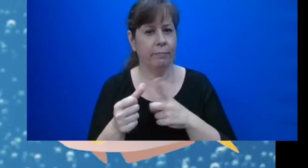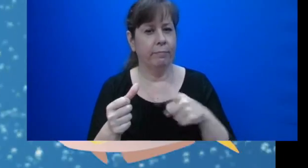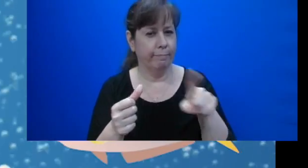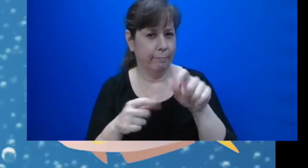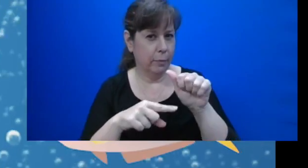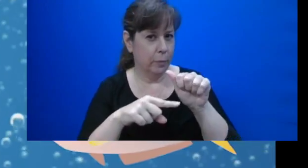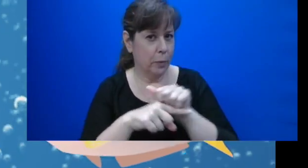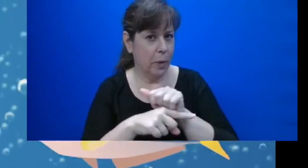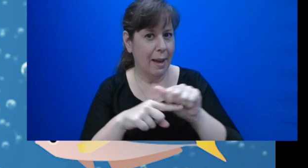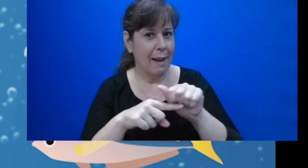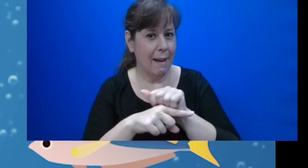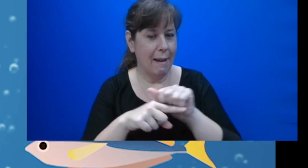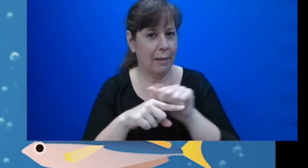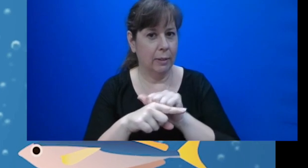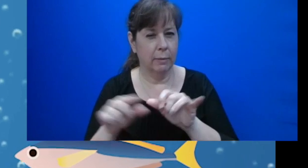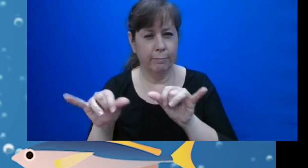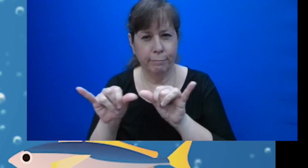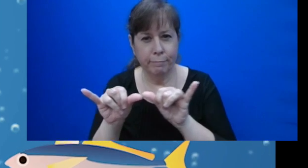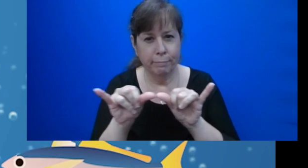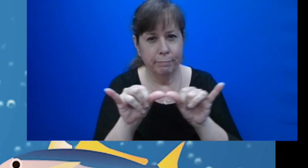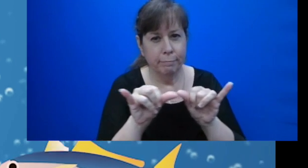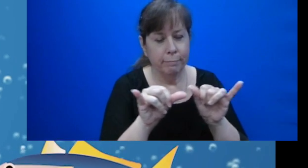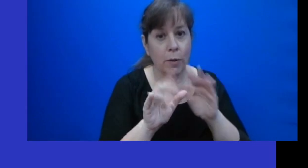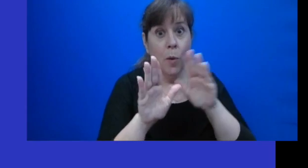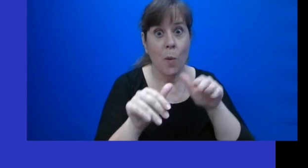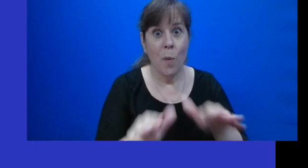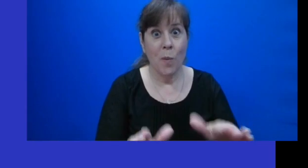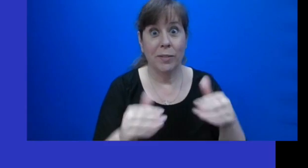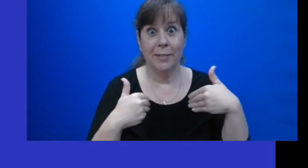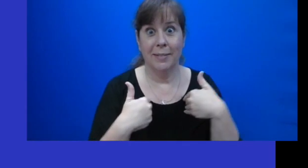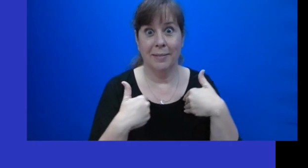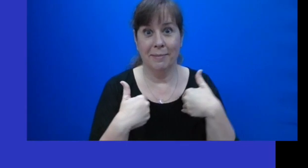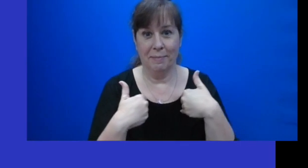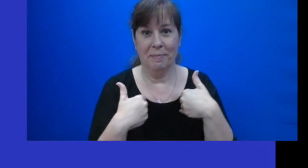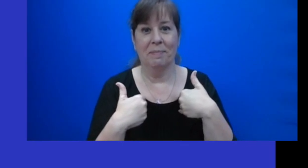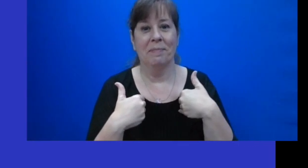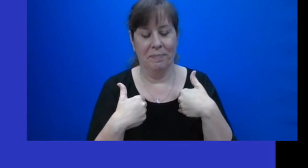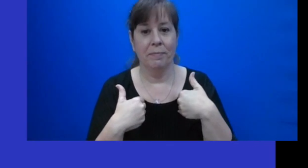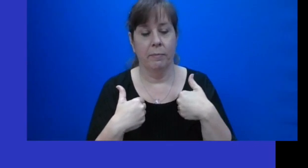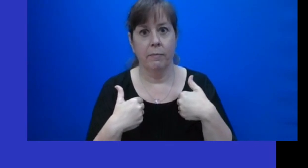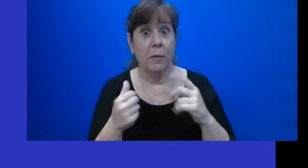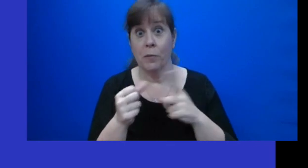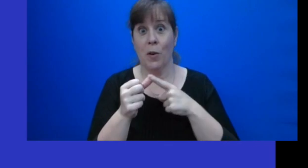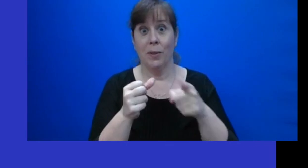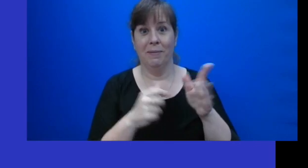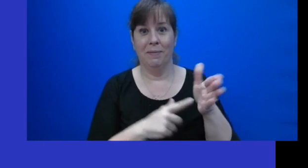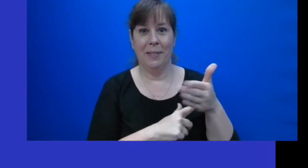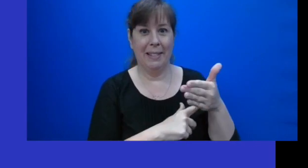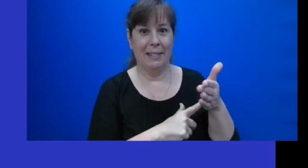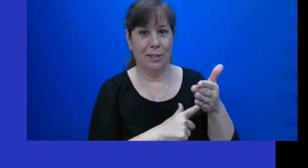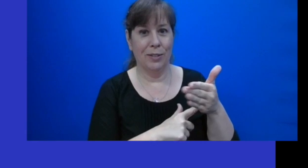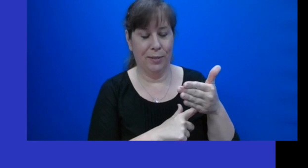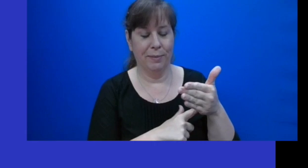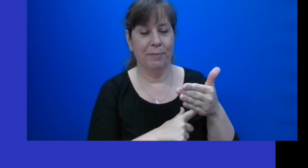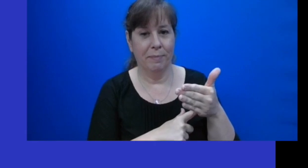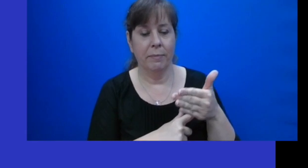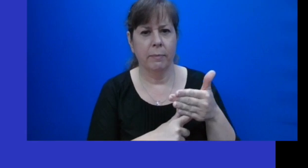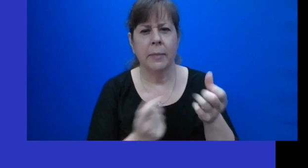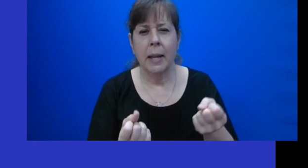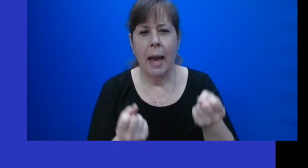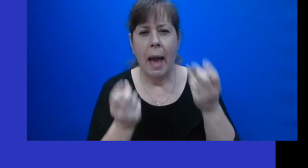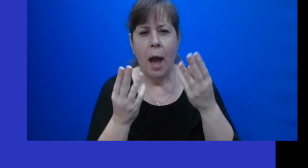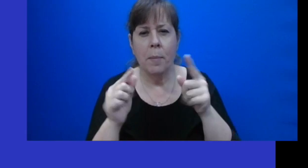practice measuring the length of some ocean friends. Let's start with this fish. How many